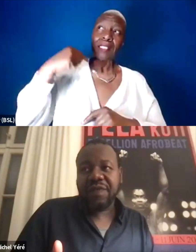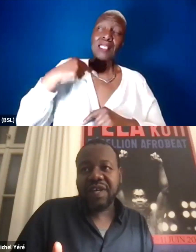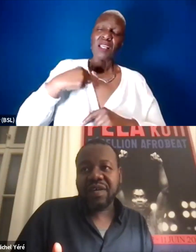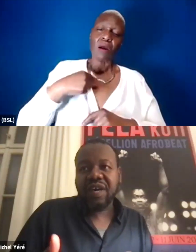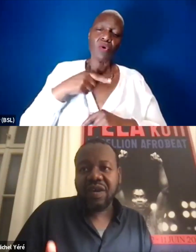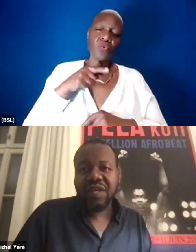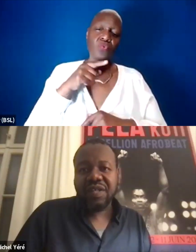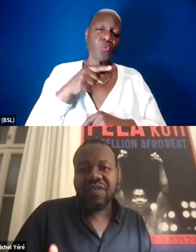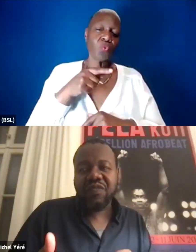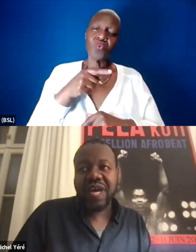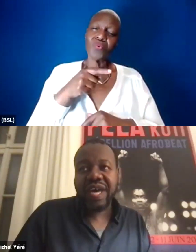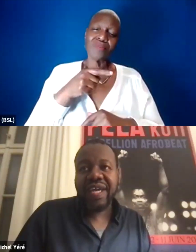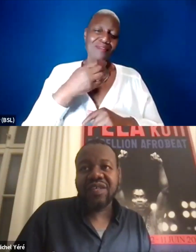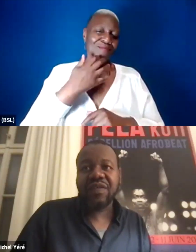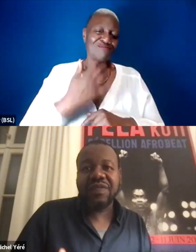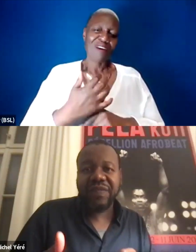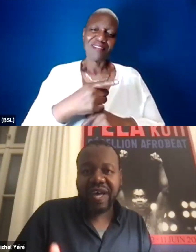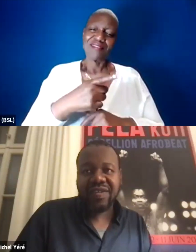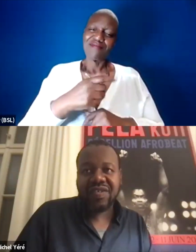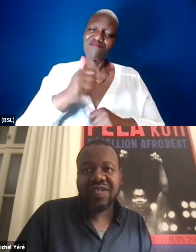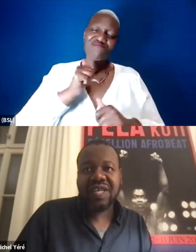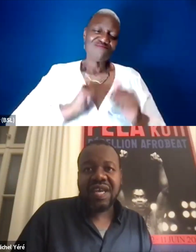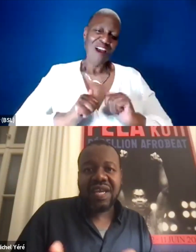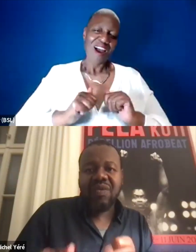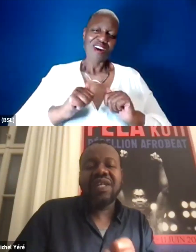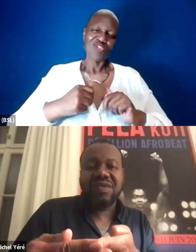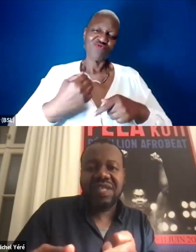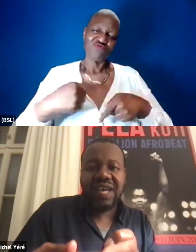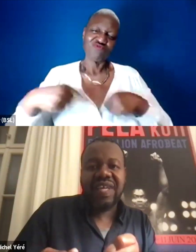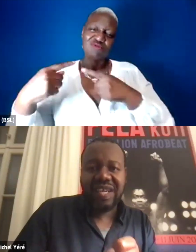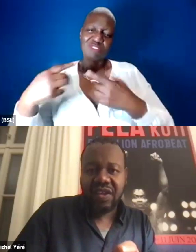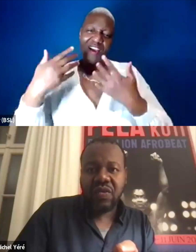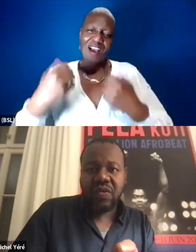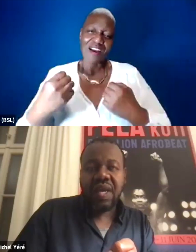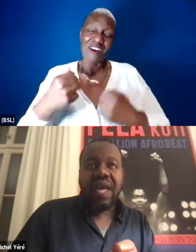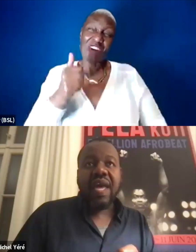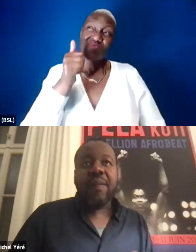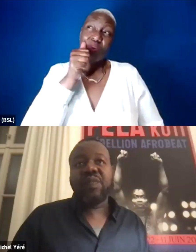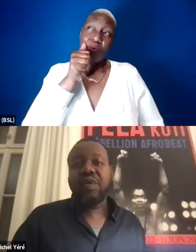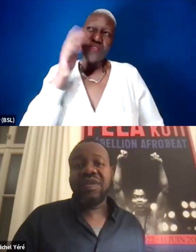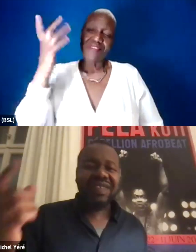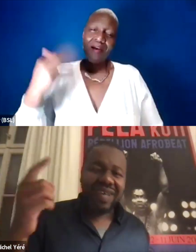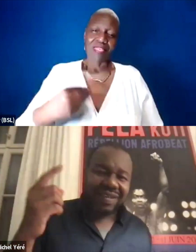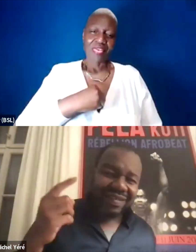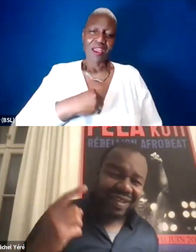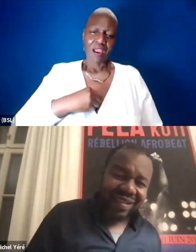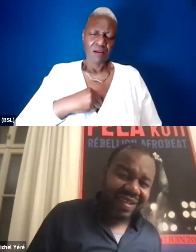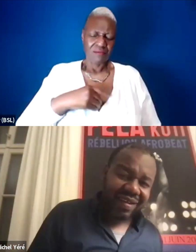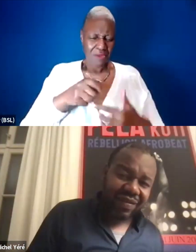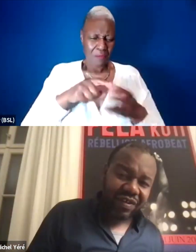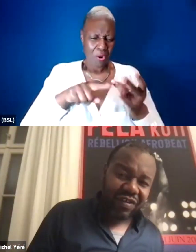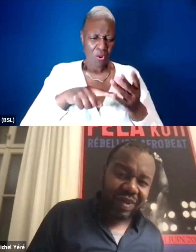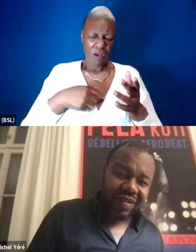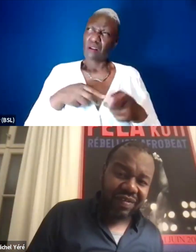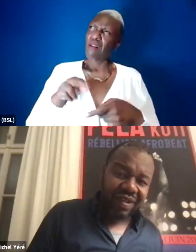of courage, of pride, of defiance, and I know that you still have that in you. But Polo doesn't understand